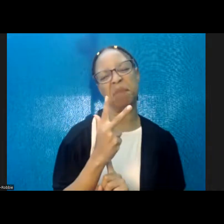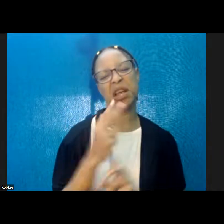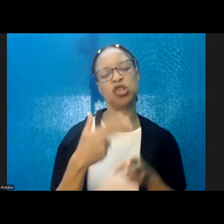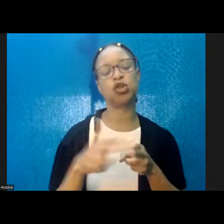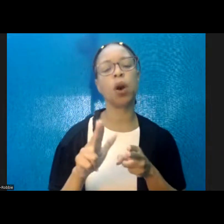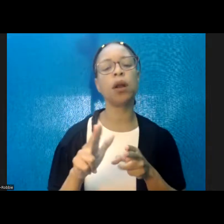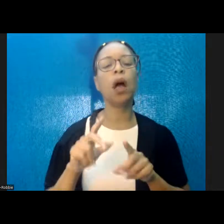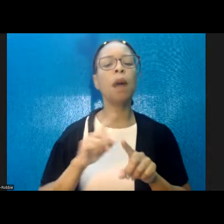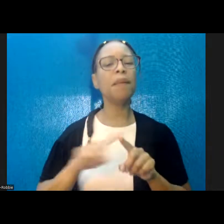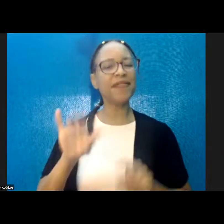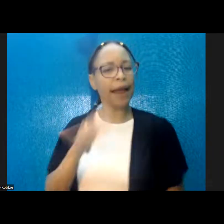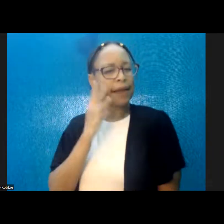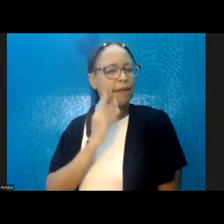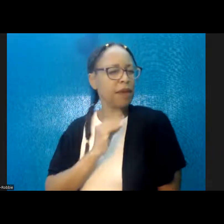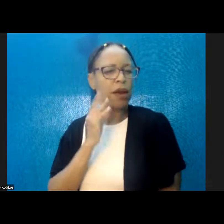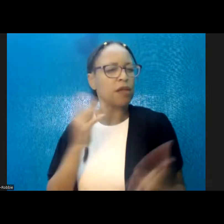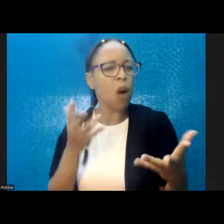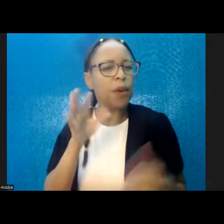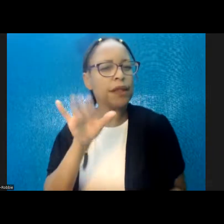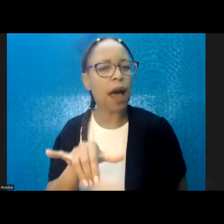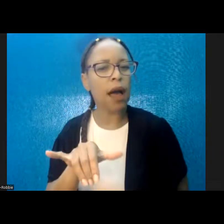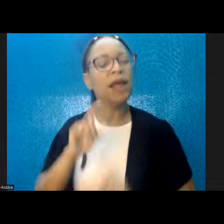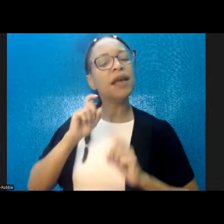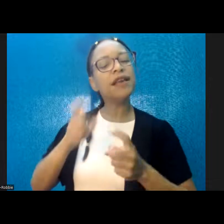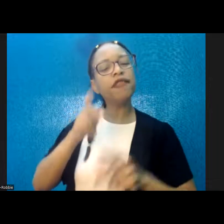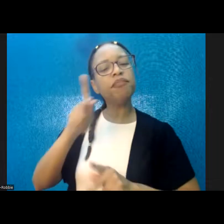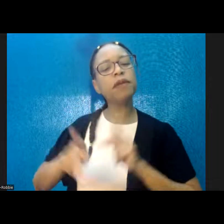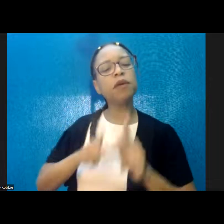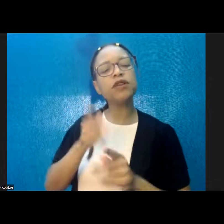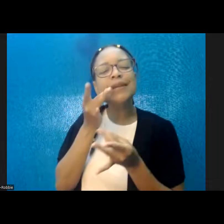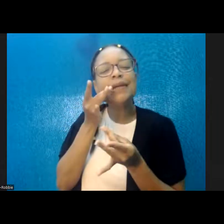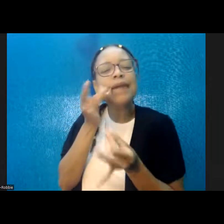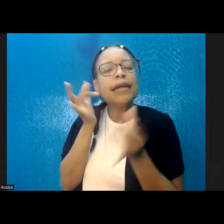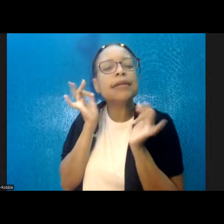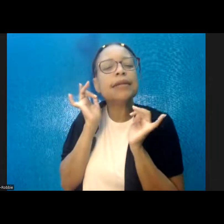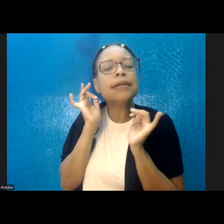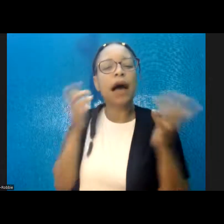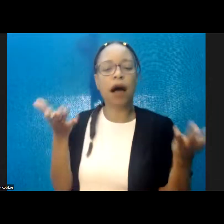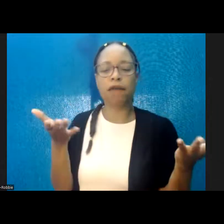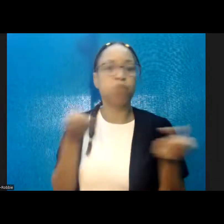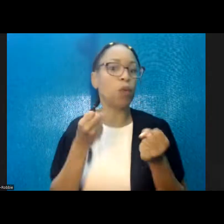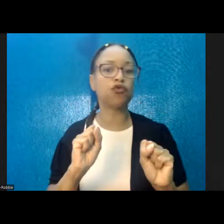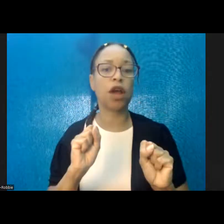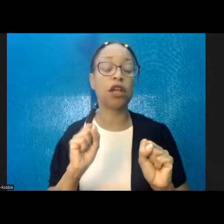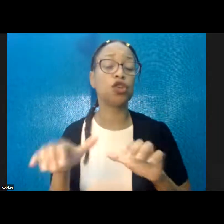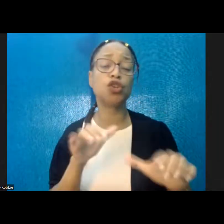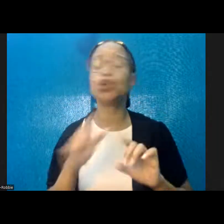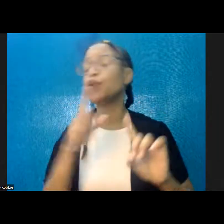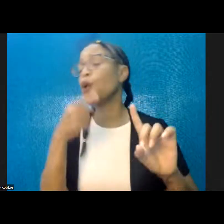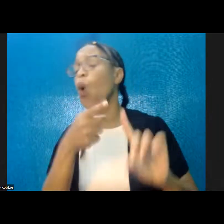Just what that experience was, give people, kind of a taste of, here's what we were trying to do, here's who it